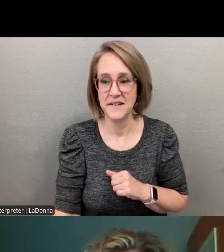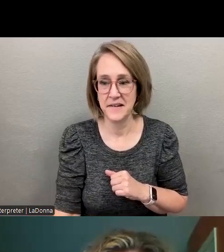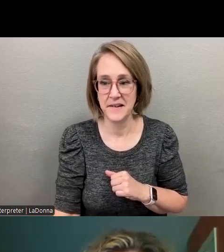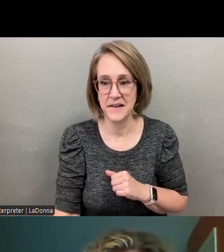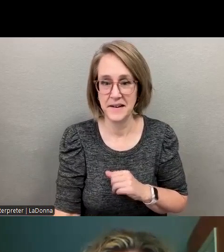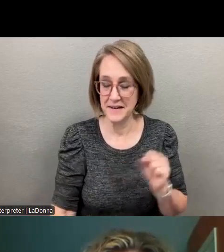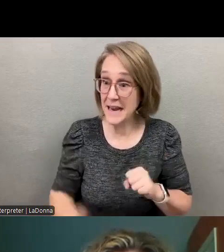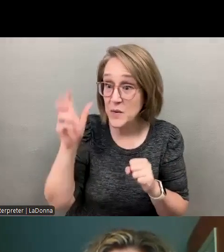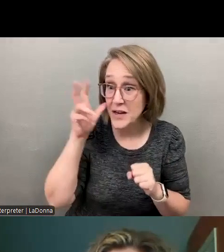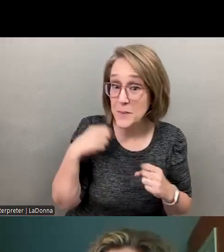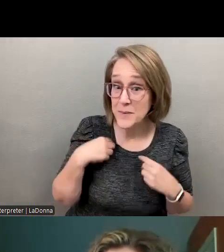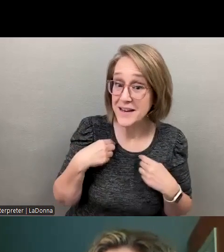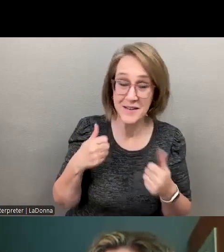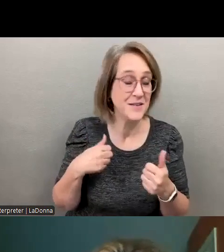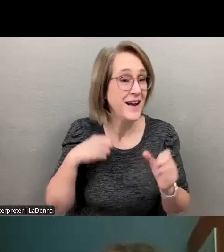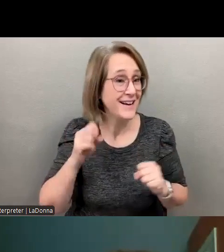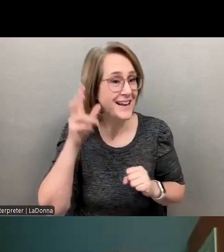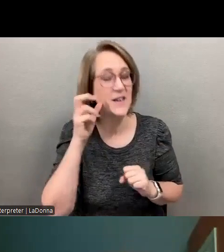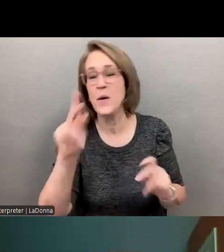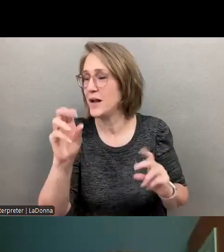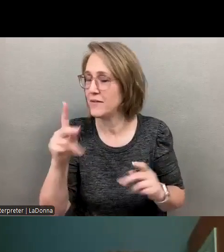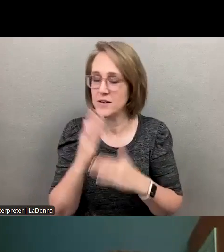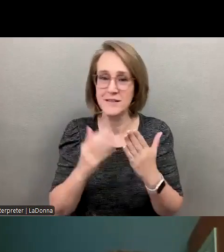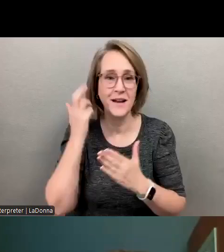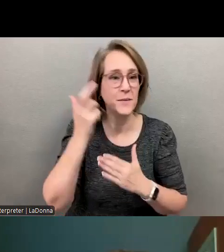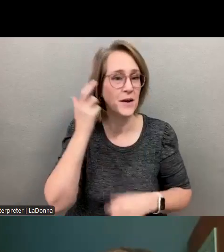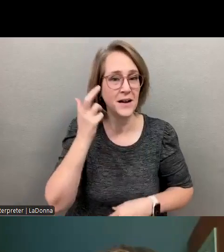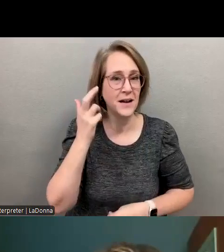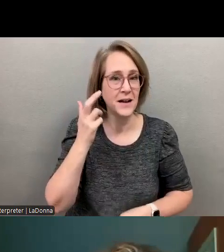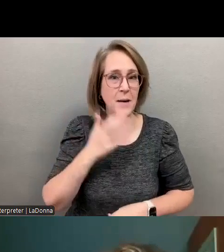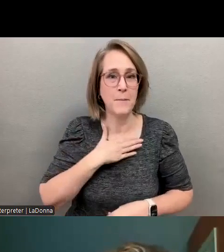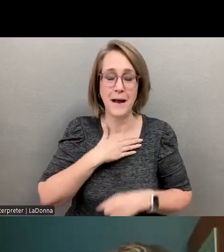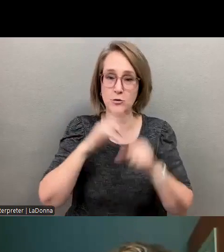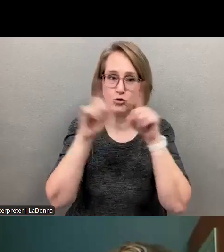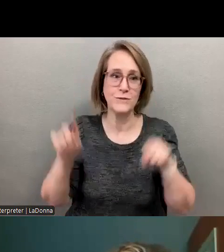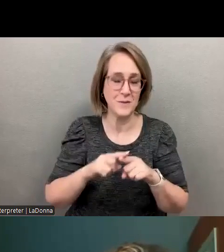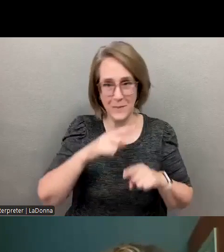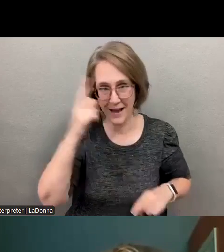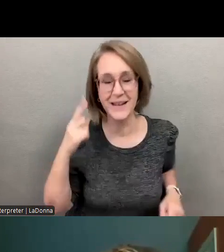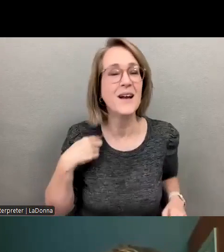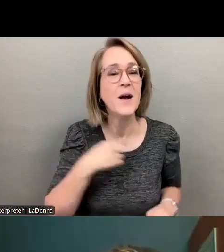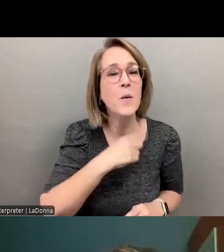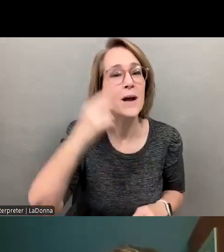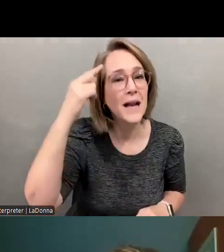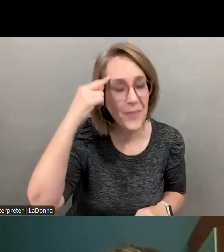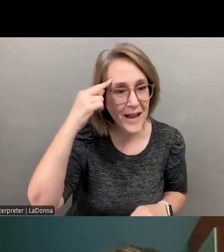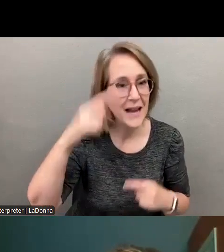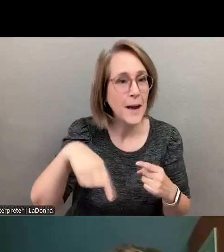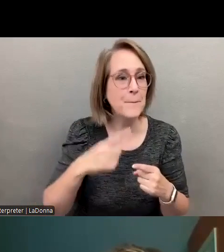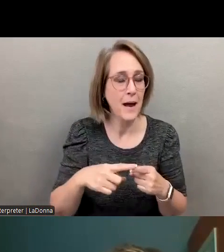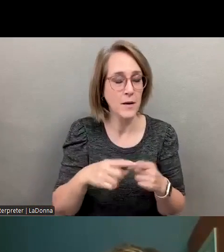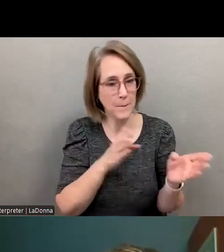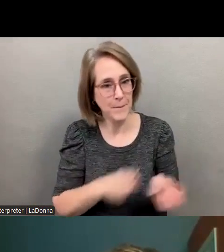Can you still hear me? I can hear you. Okay. For some reason, my screen went black. Okay. As we think about and plan our activities for